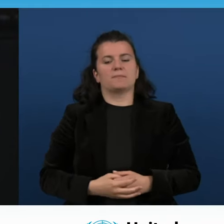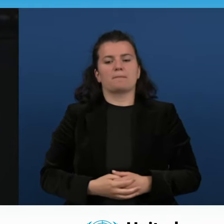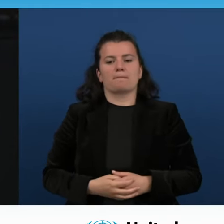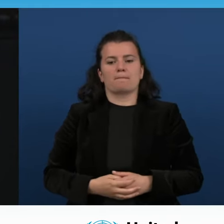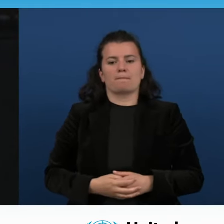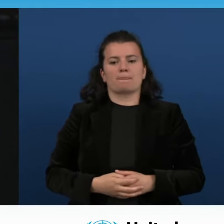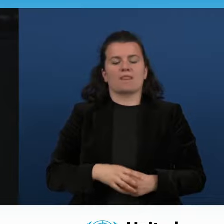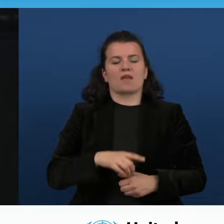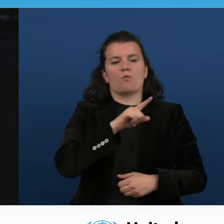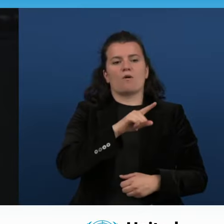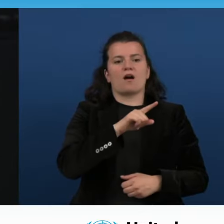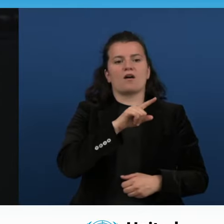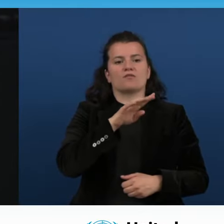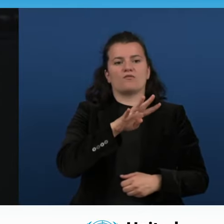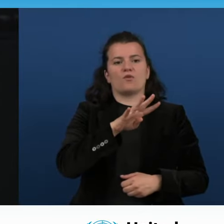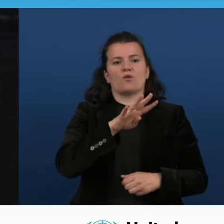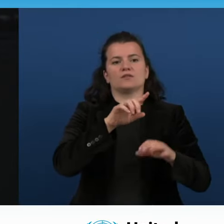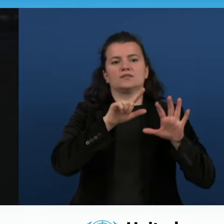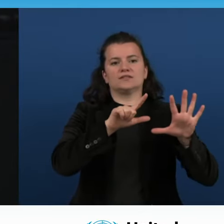1479 from Youth Leader Senegal.